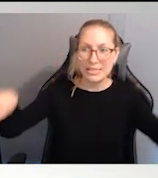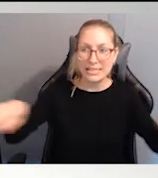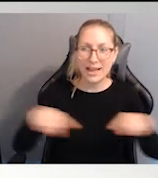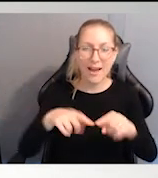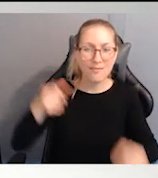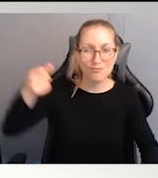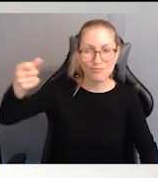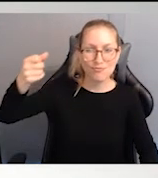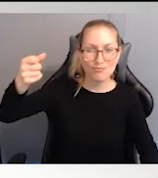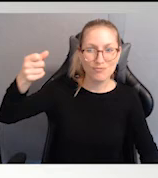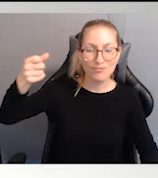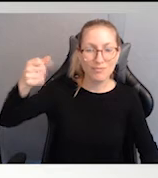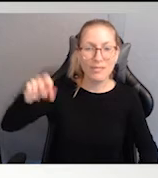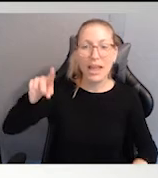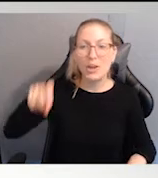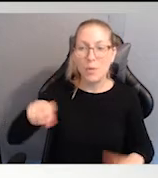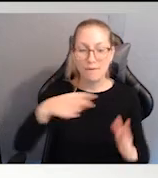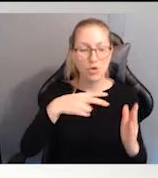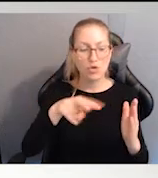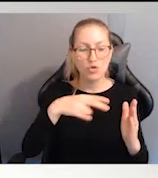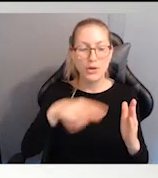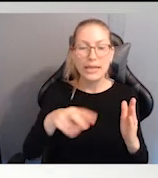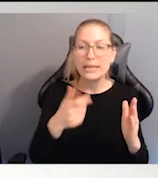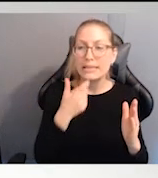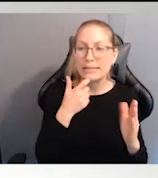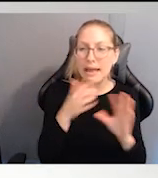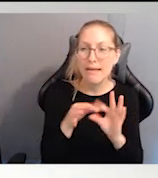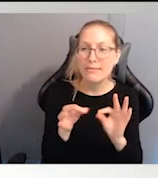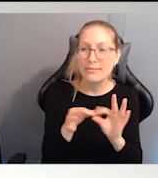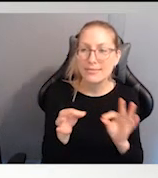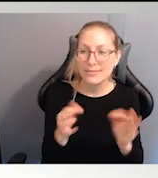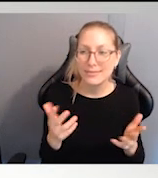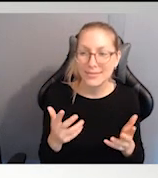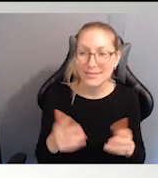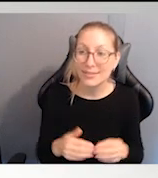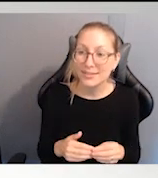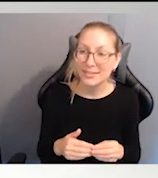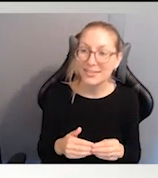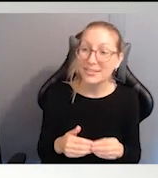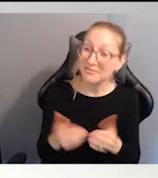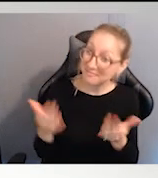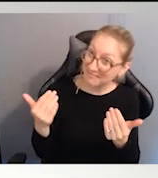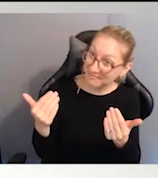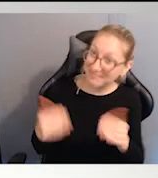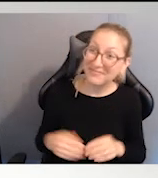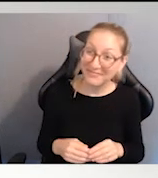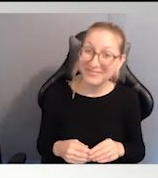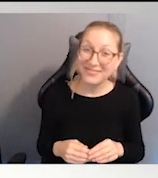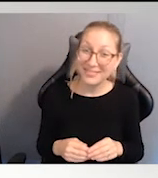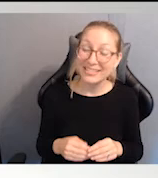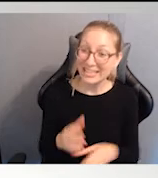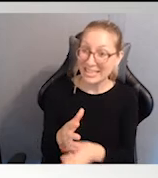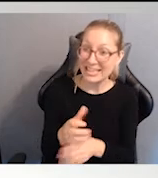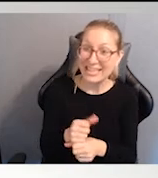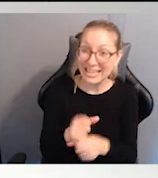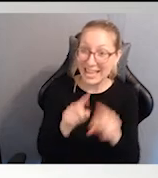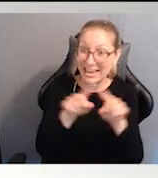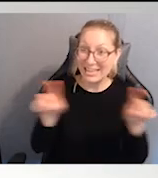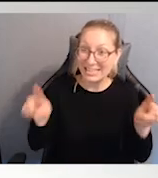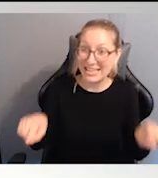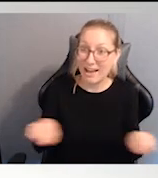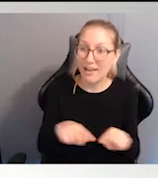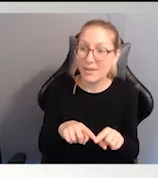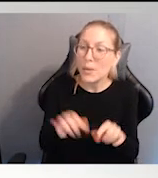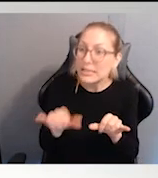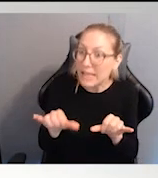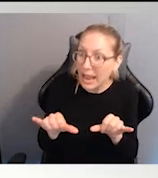tell exactly what it says. All the Sufi members, Come get it. grab a sign. Grab a sign. Wait, stay